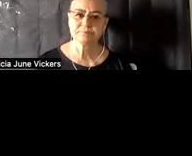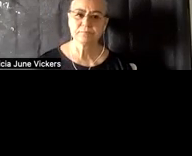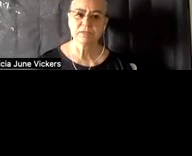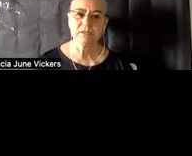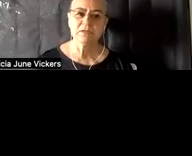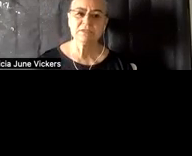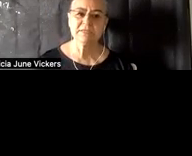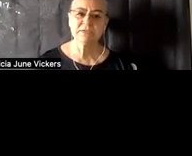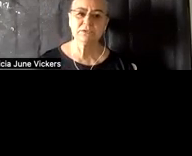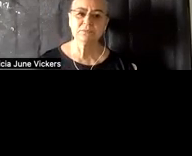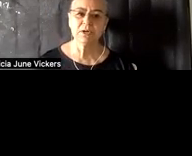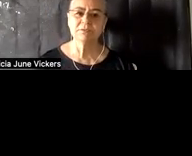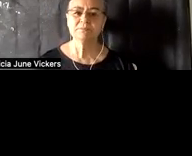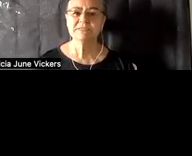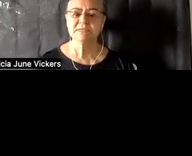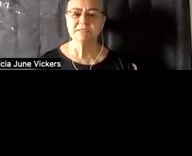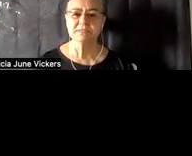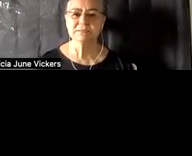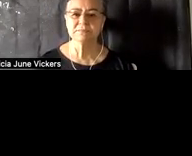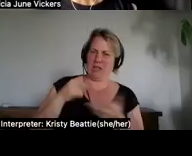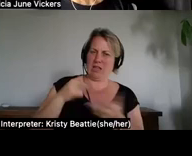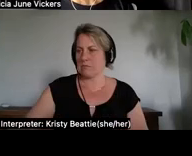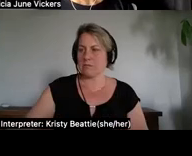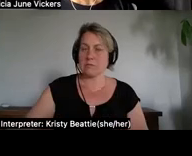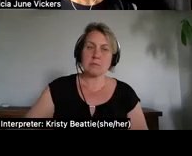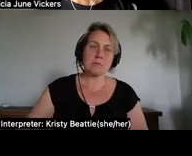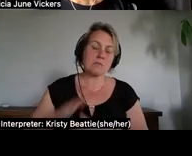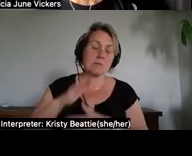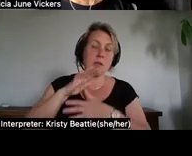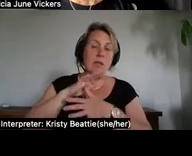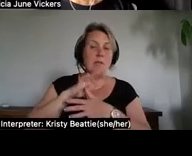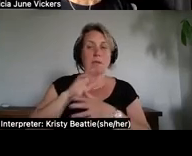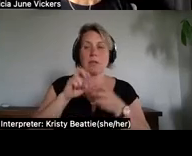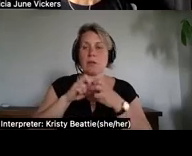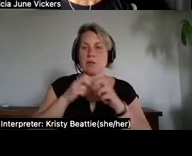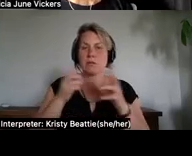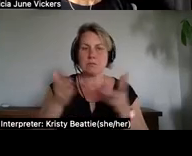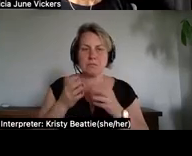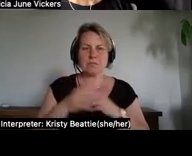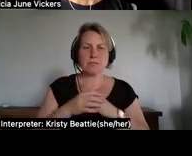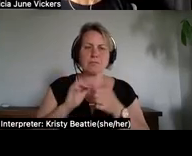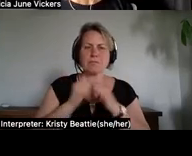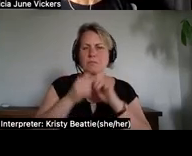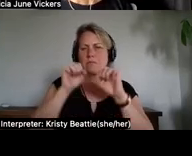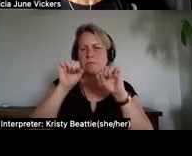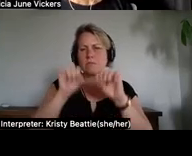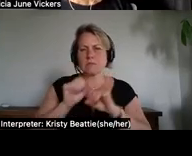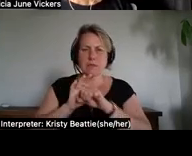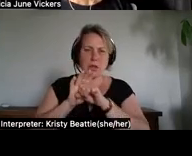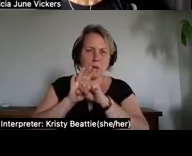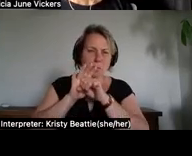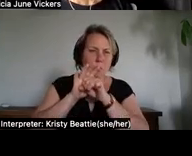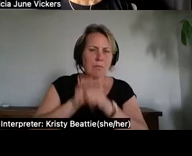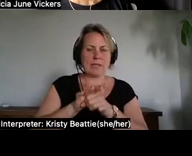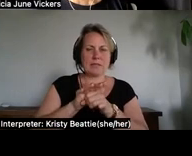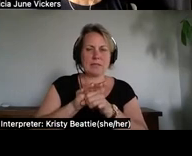the central problem is this how can the oppressed as divided unauthentic